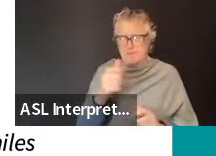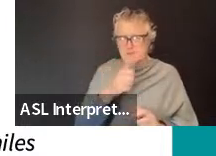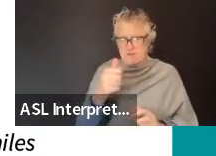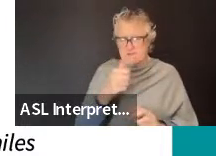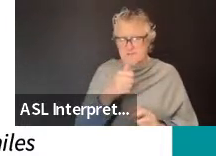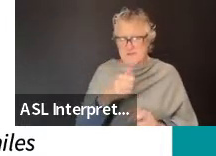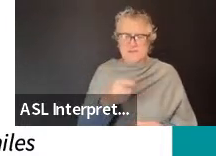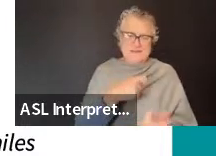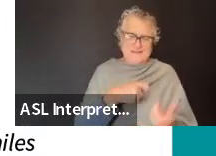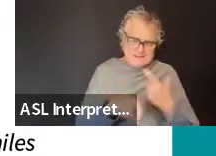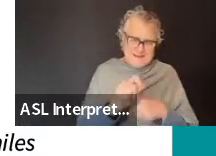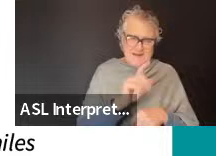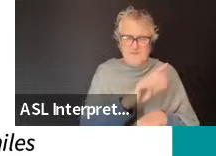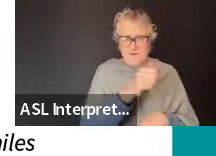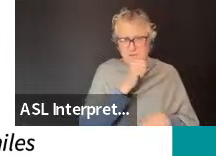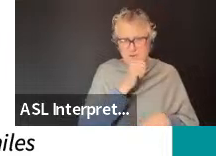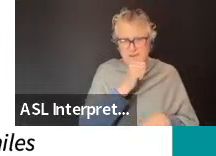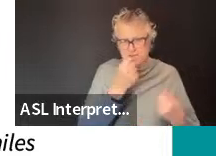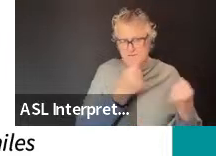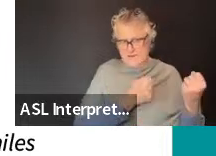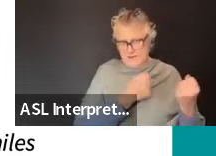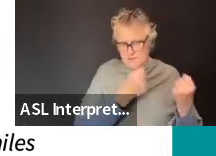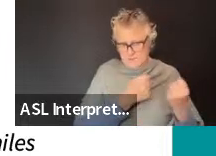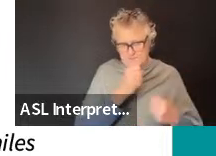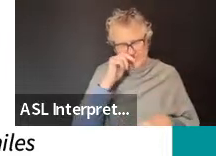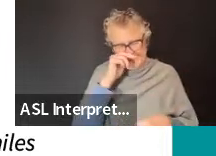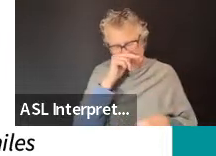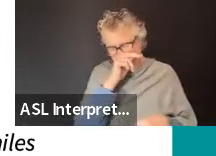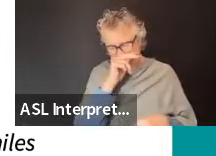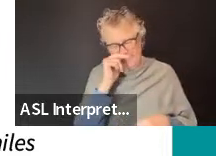69.5 thousand in a no build scenario and